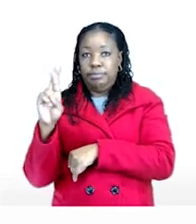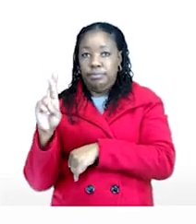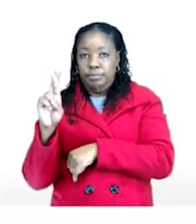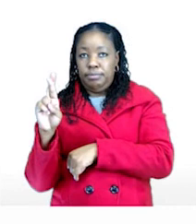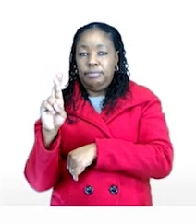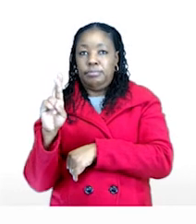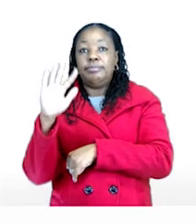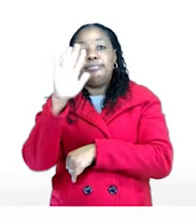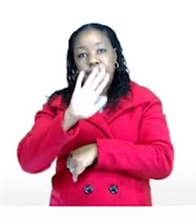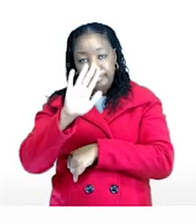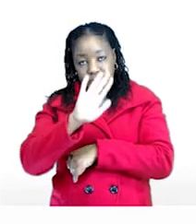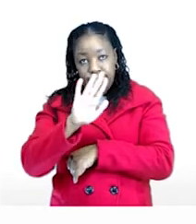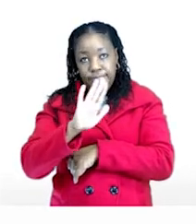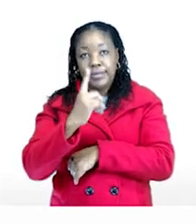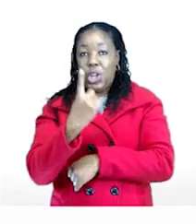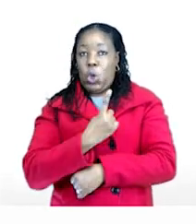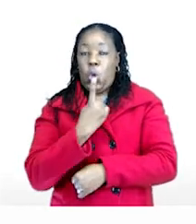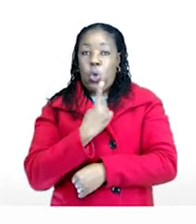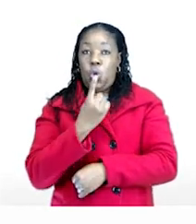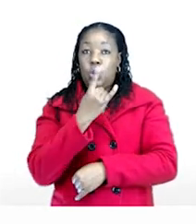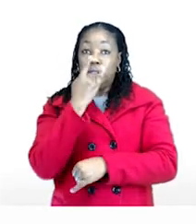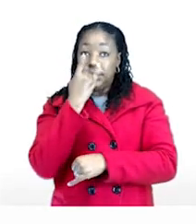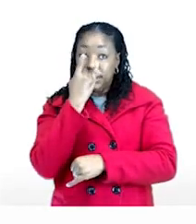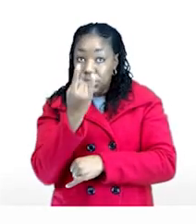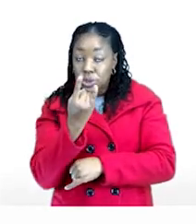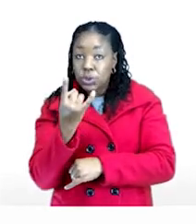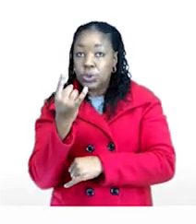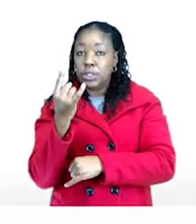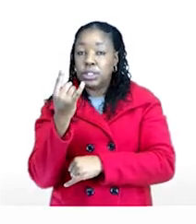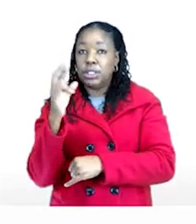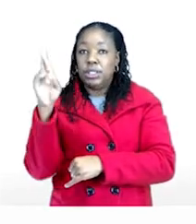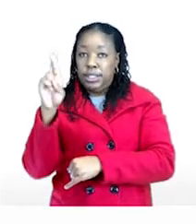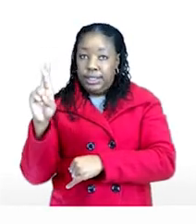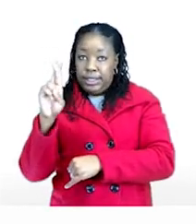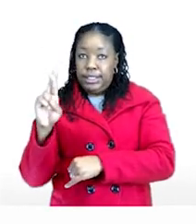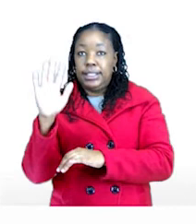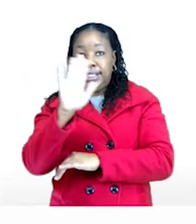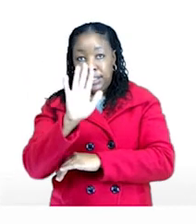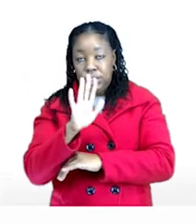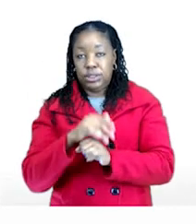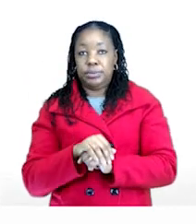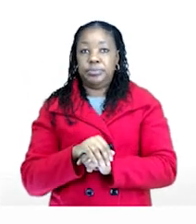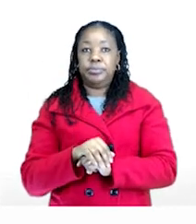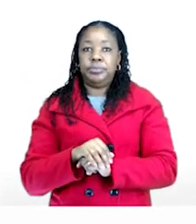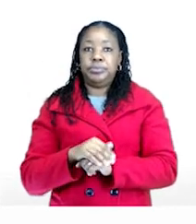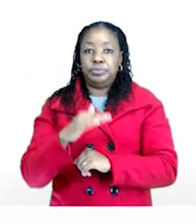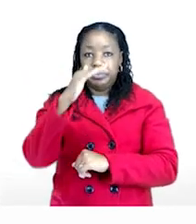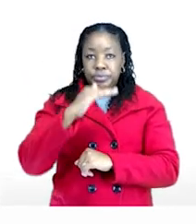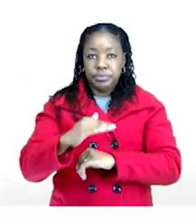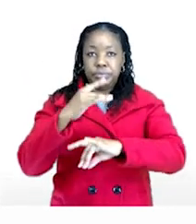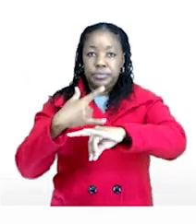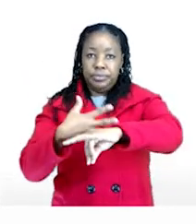the one facing the right. Let's look at the next pictures. The next pictures in